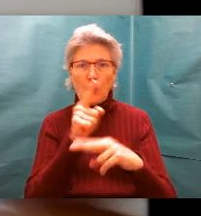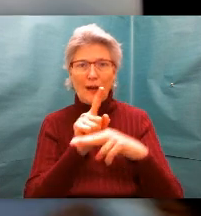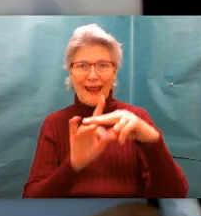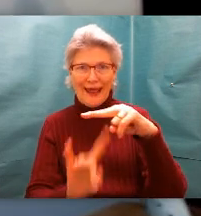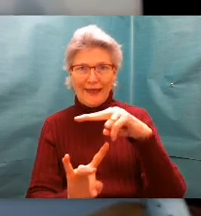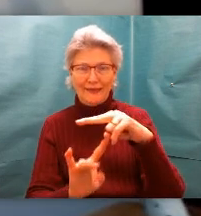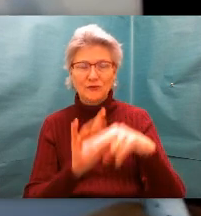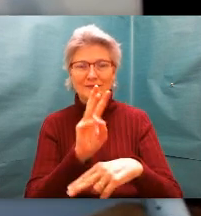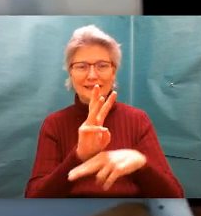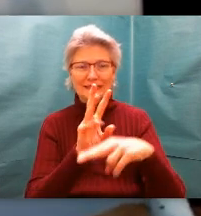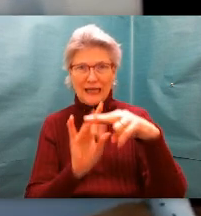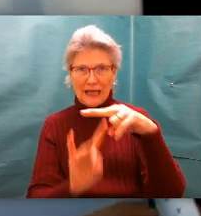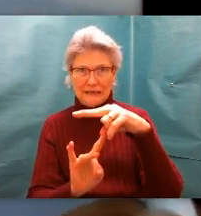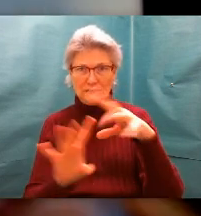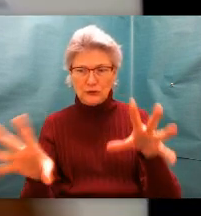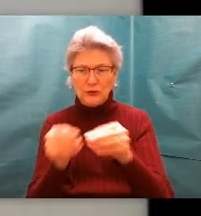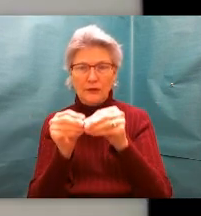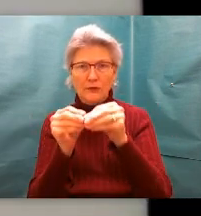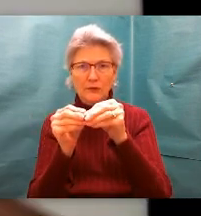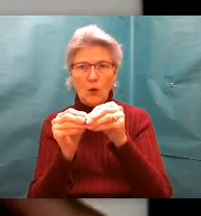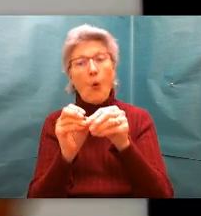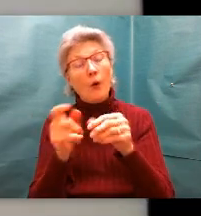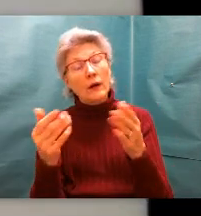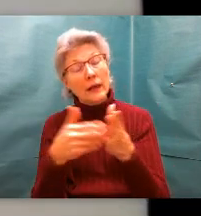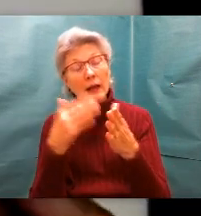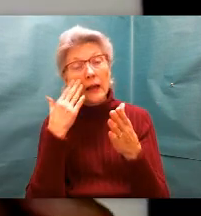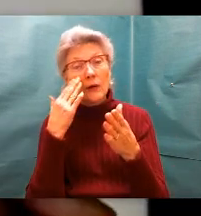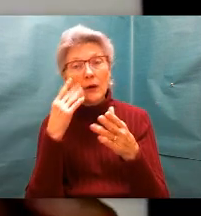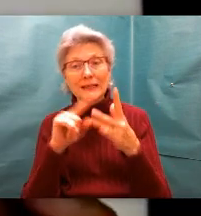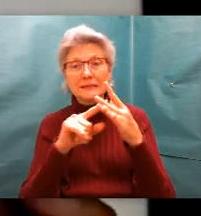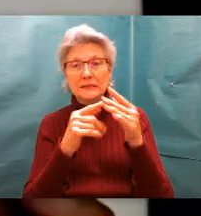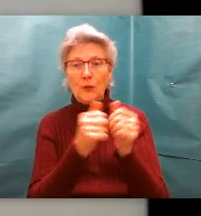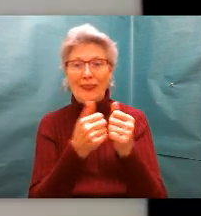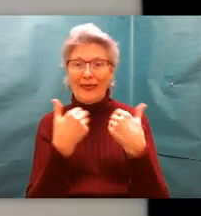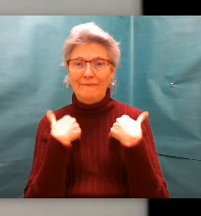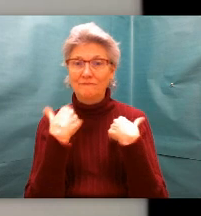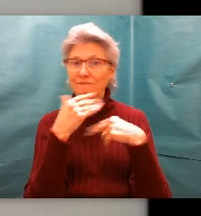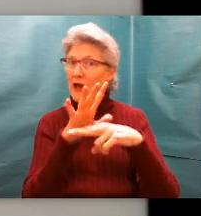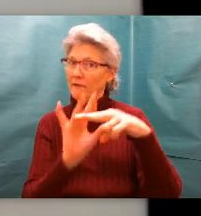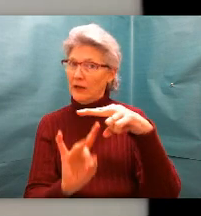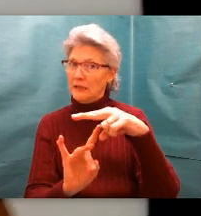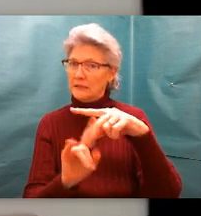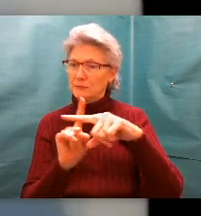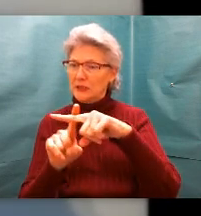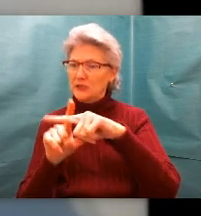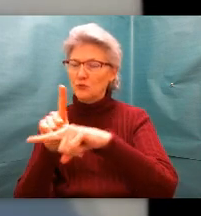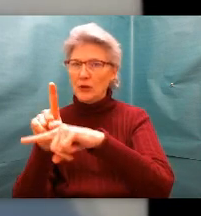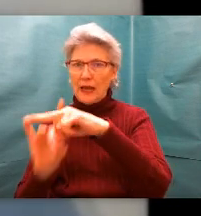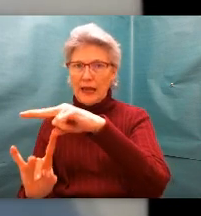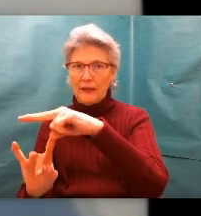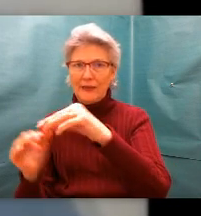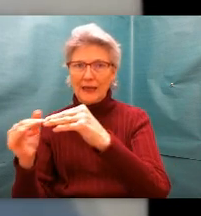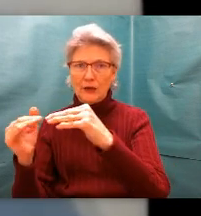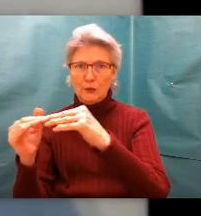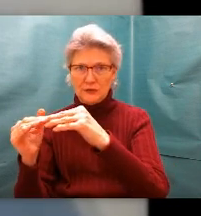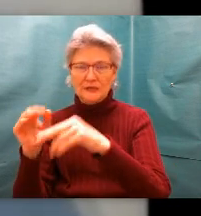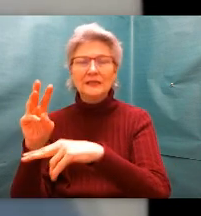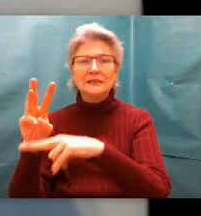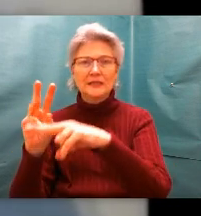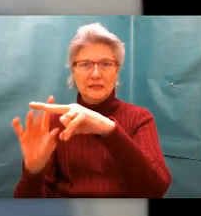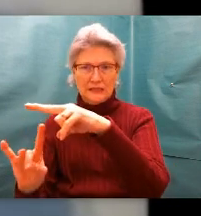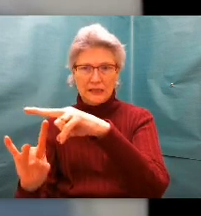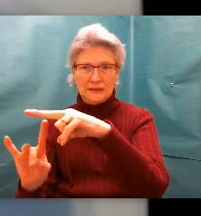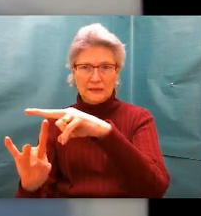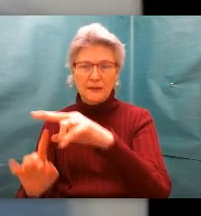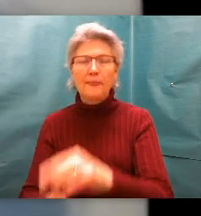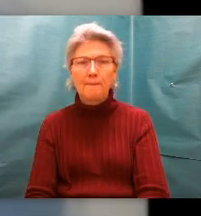I have 6/8 in total. Or again, I know I could start with having 5/8 and just adding that 1/8 in addition that